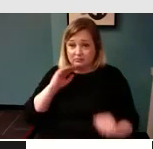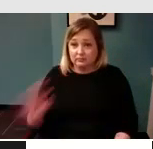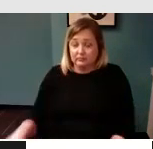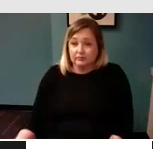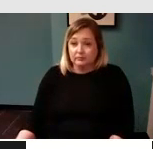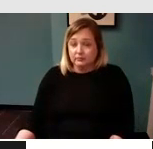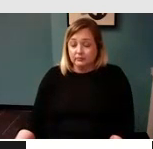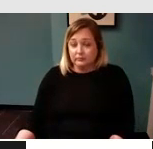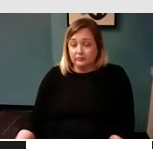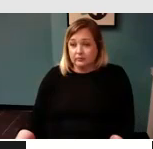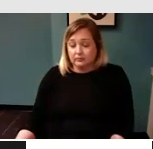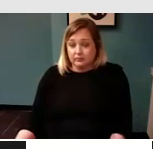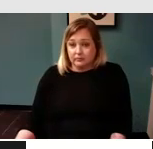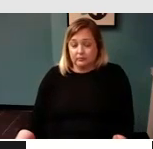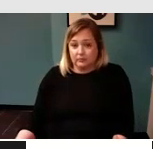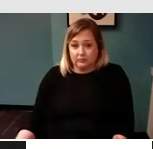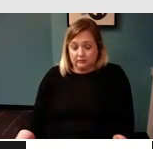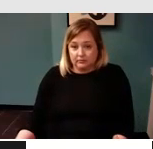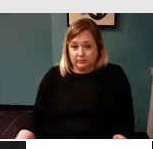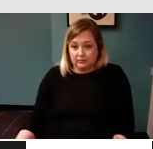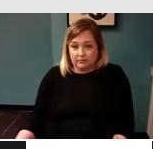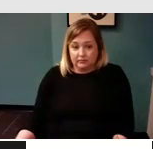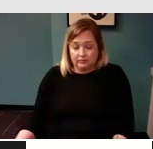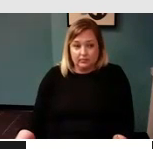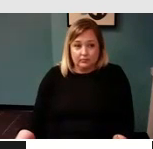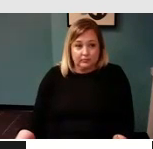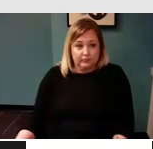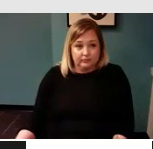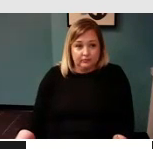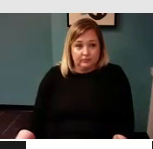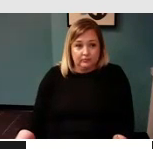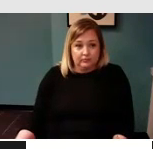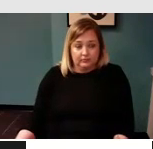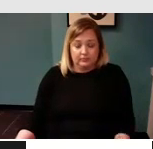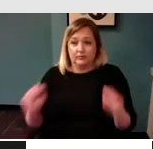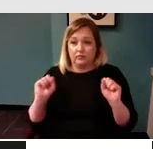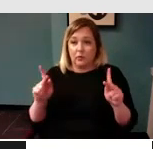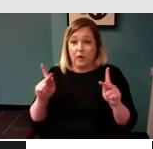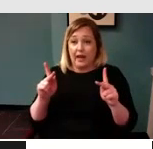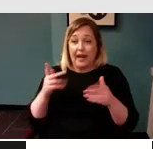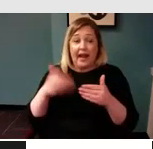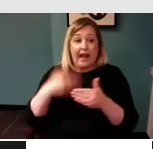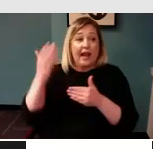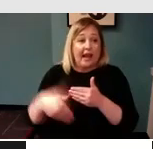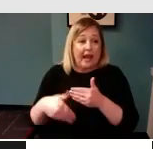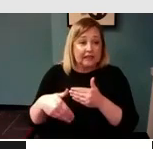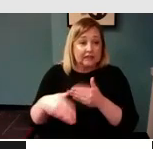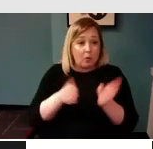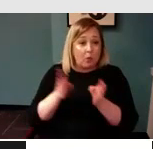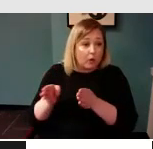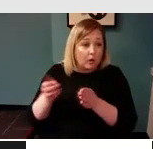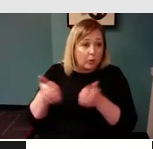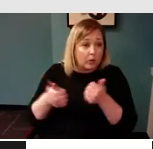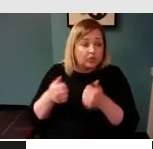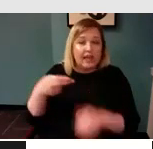Okay. The next node in order is H. So